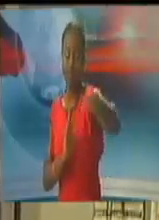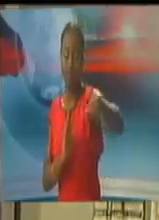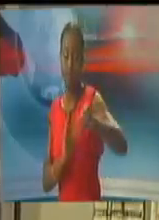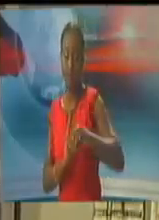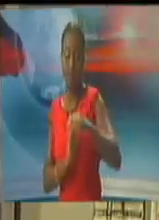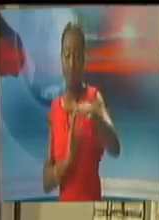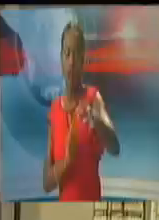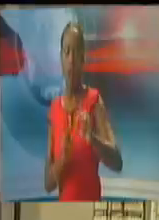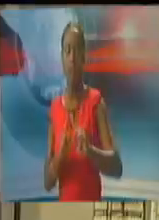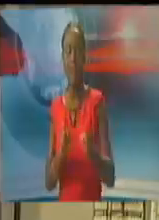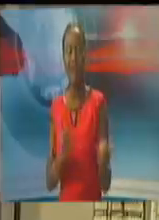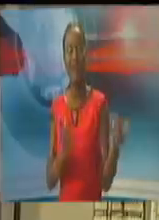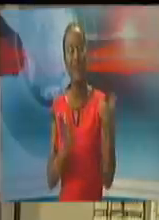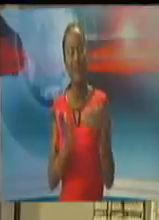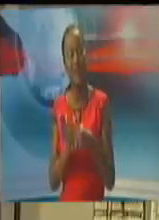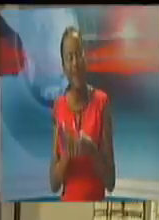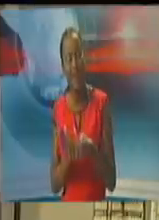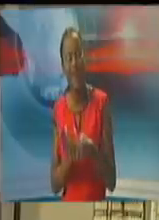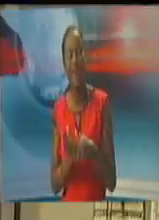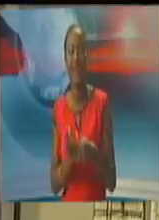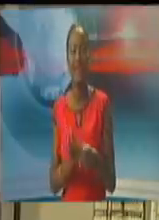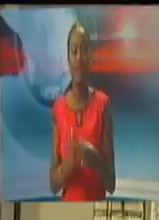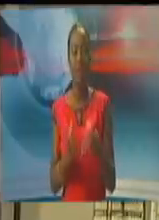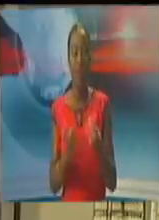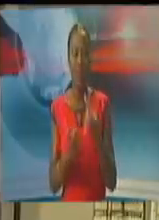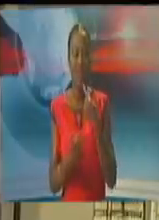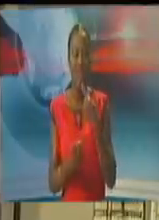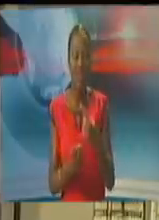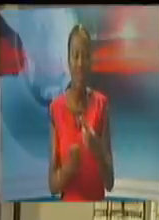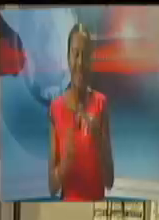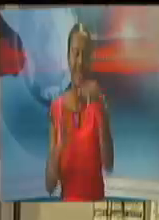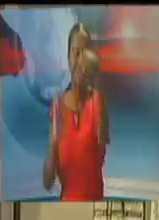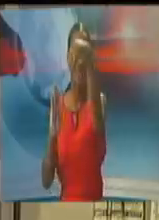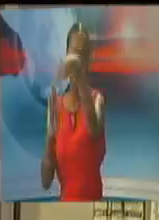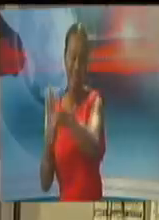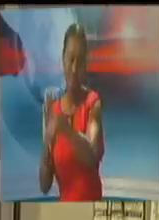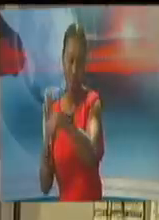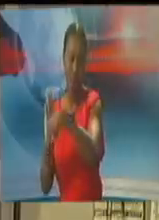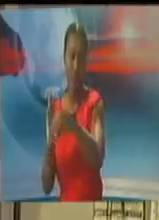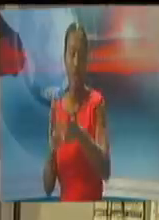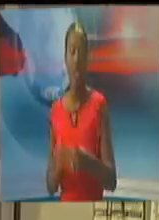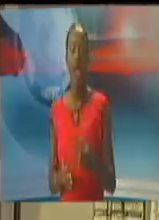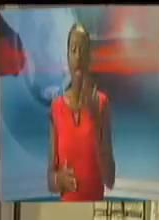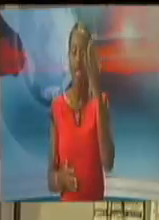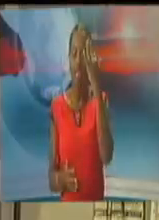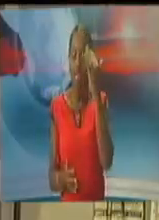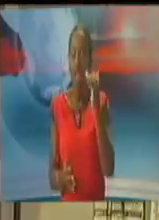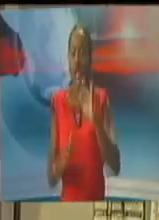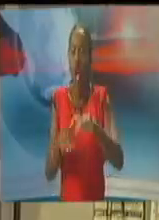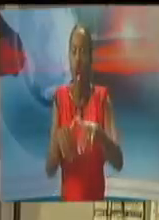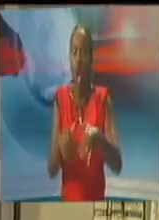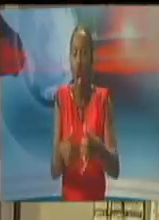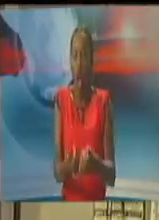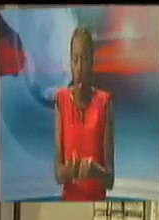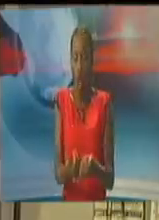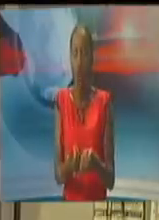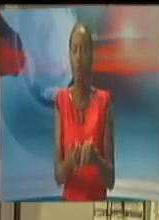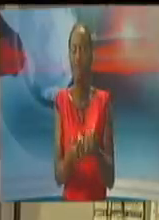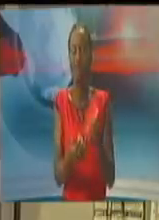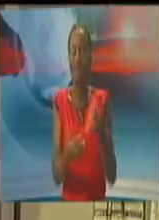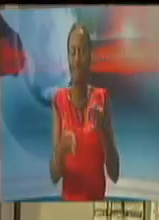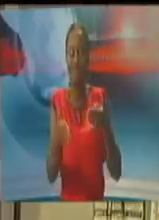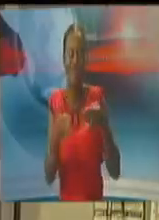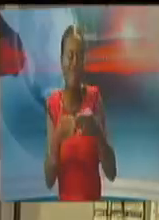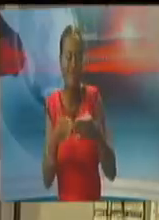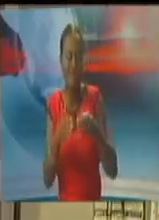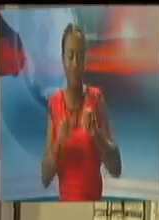message again simply has to be stay home. And that is how we will prevent a lot of community spread.